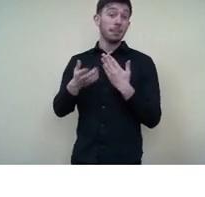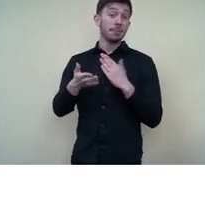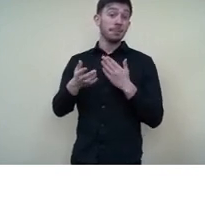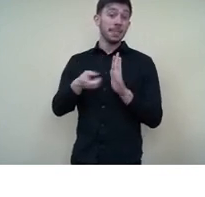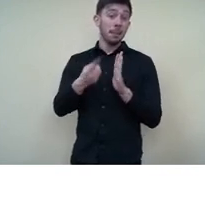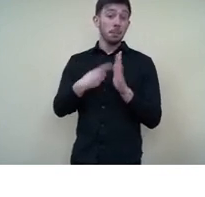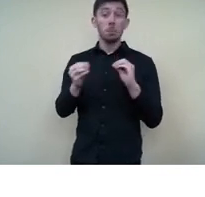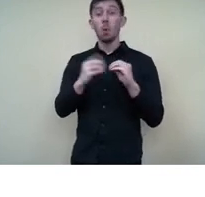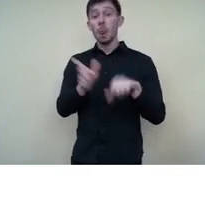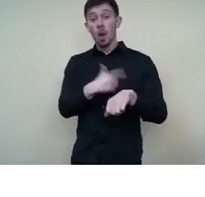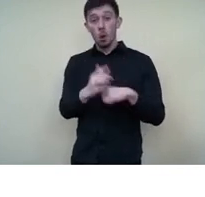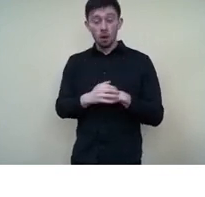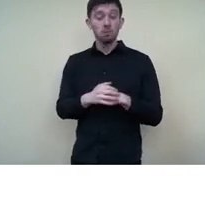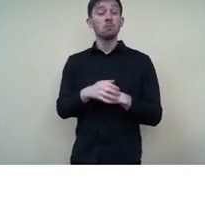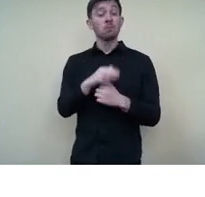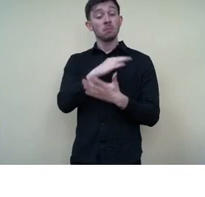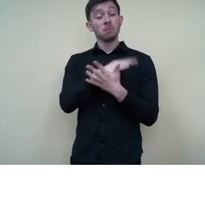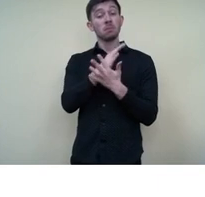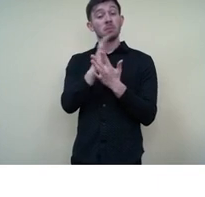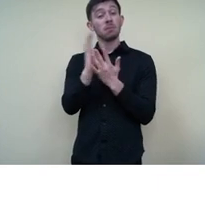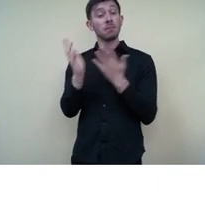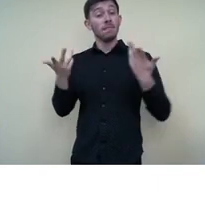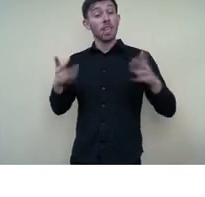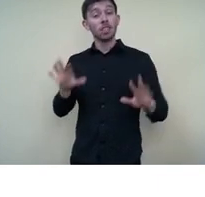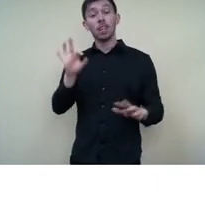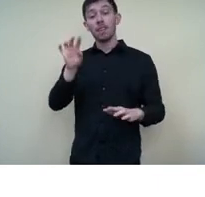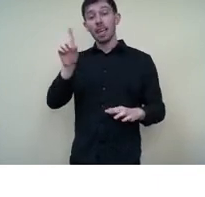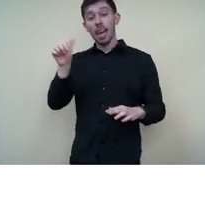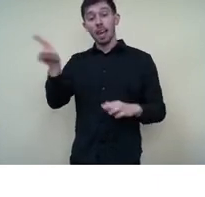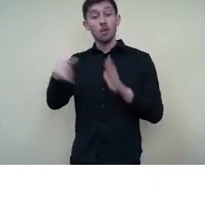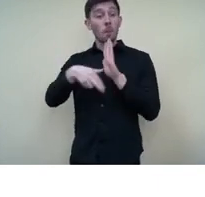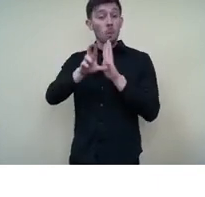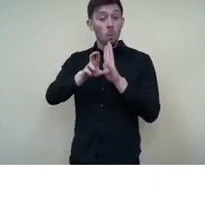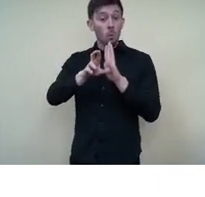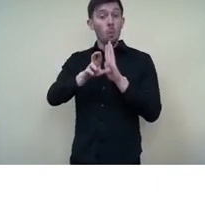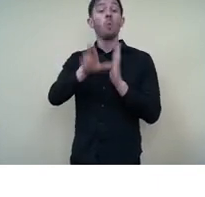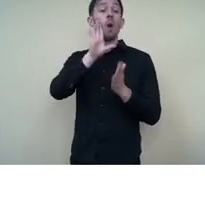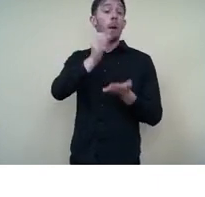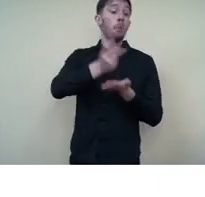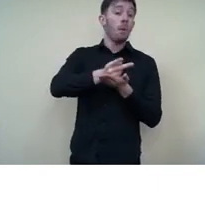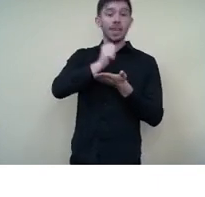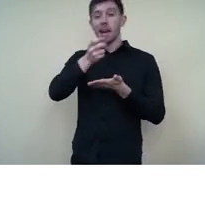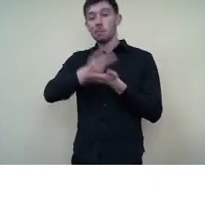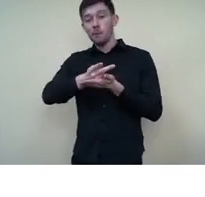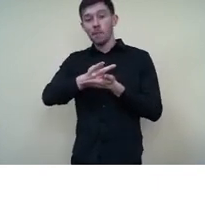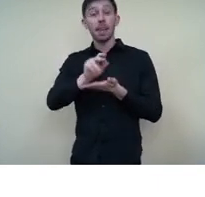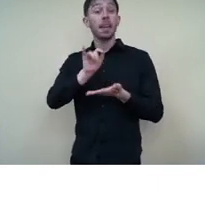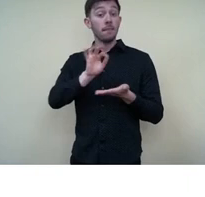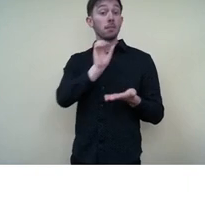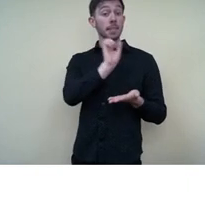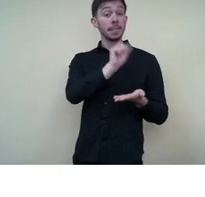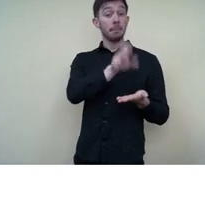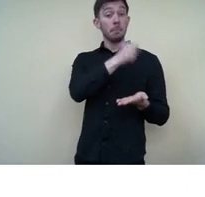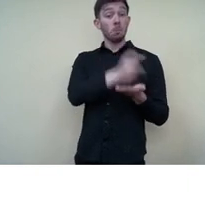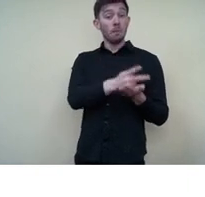after all these clinical trials, the FDA reviews them and either gives its approval or not. And then after, if it's approved,